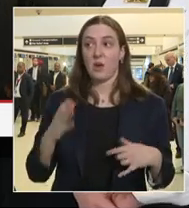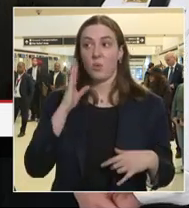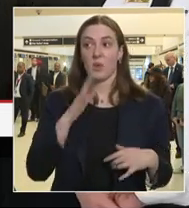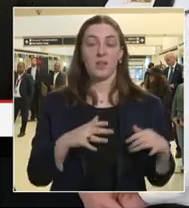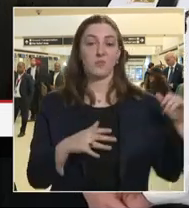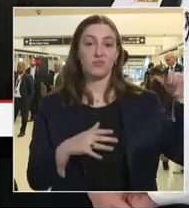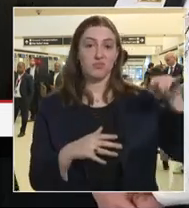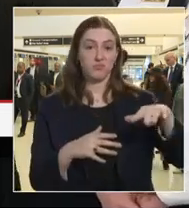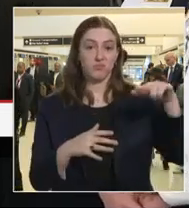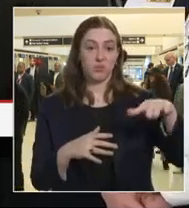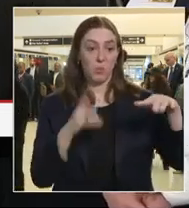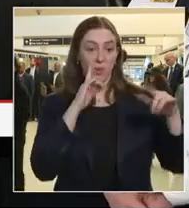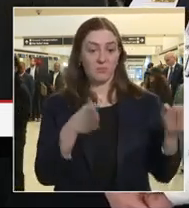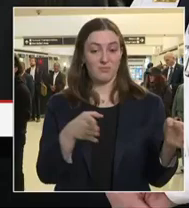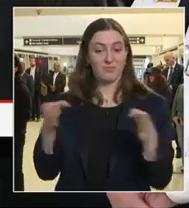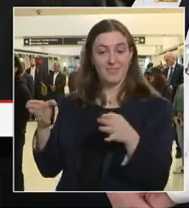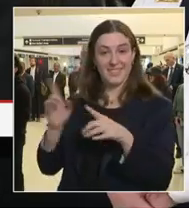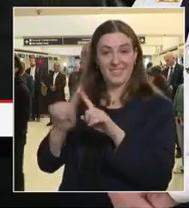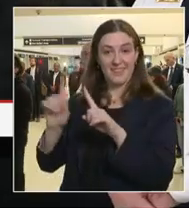land?